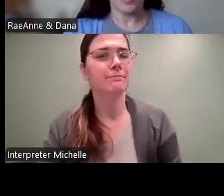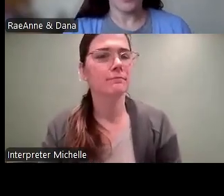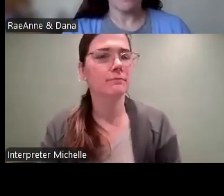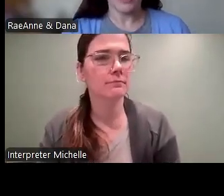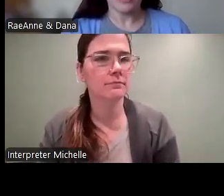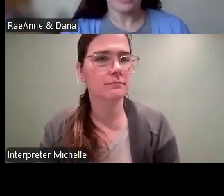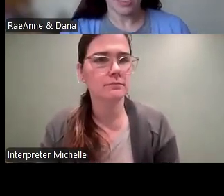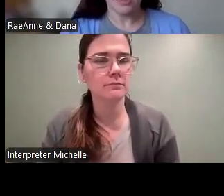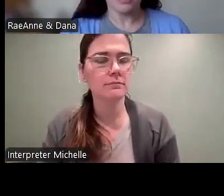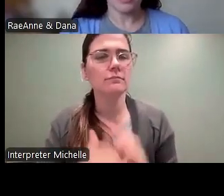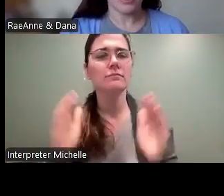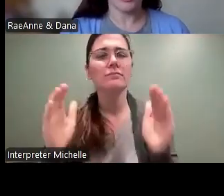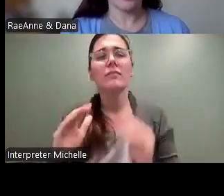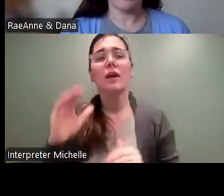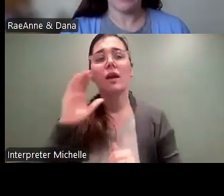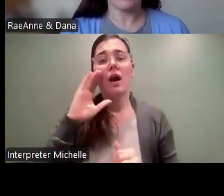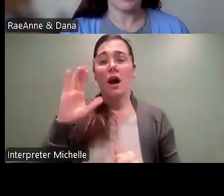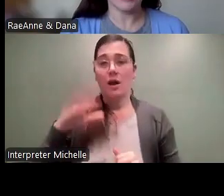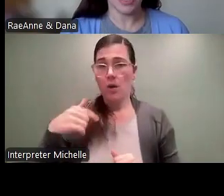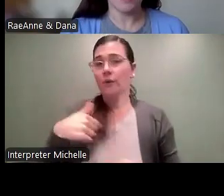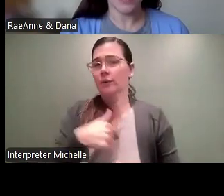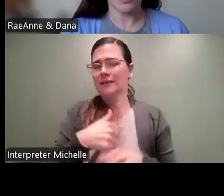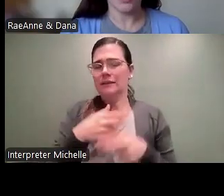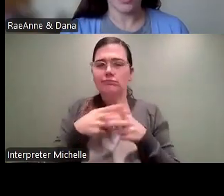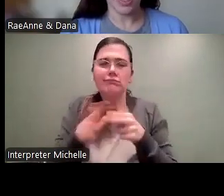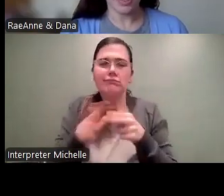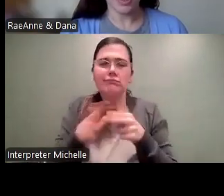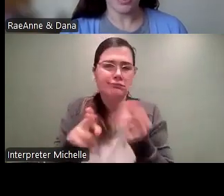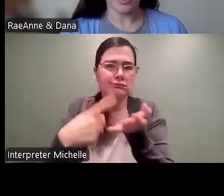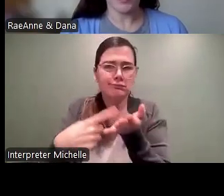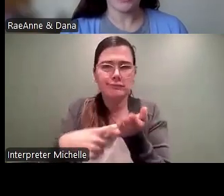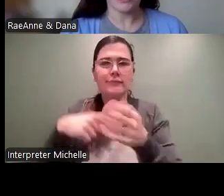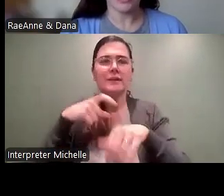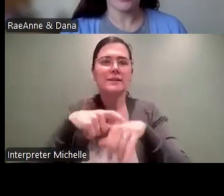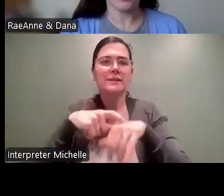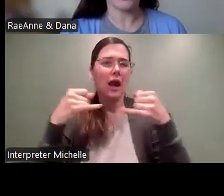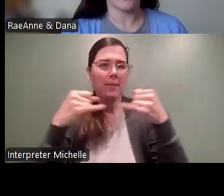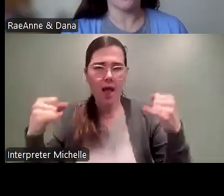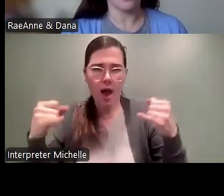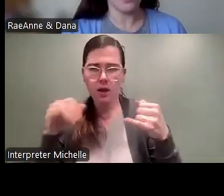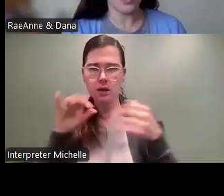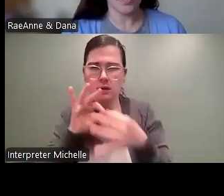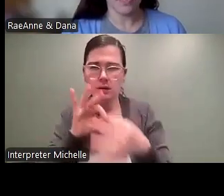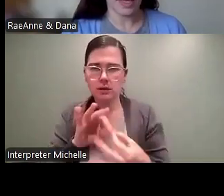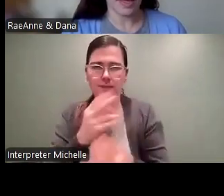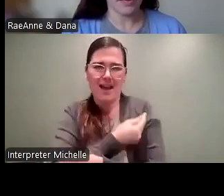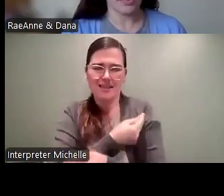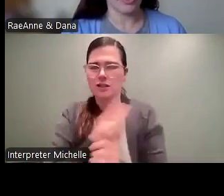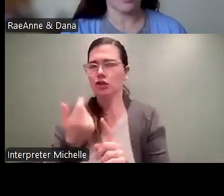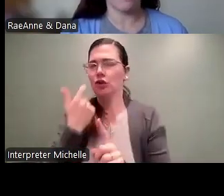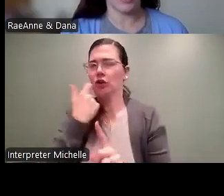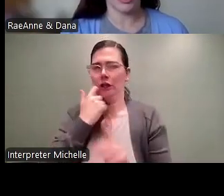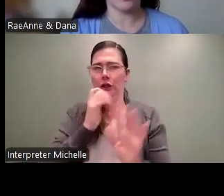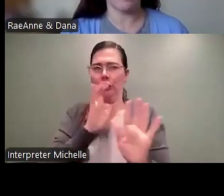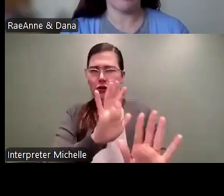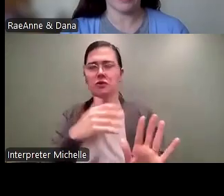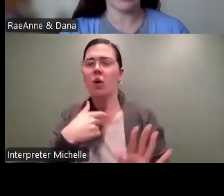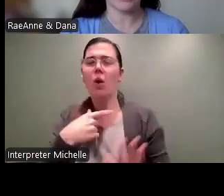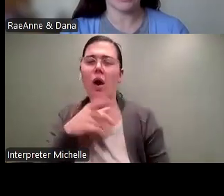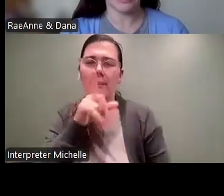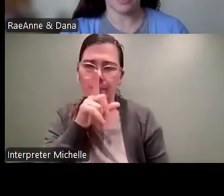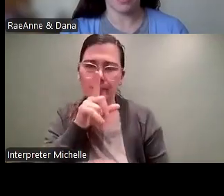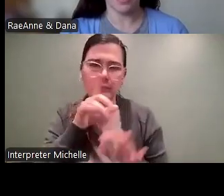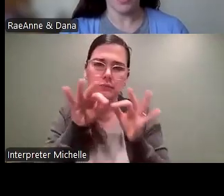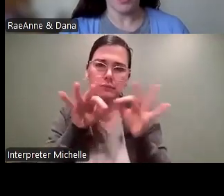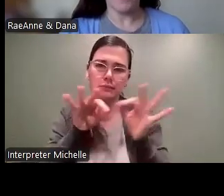I know we briefly discussed the HPV vaccine timeline earlier in the presentation, so I won't go over the evolution of the HPV